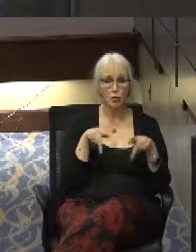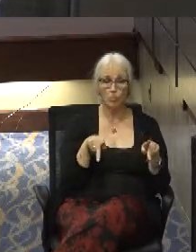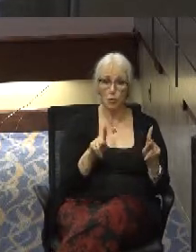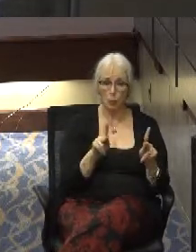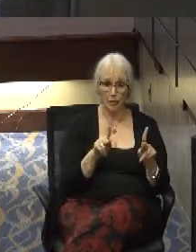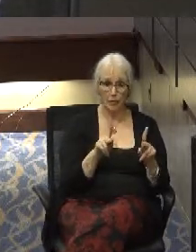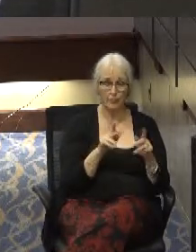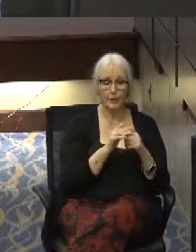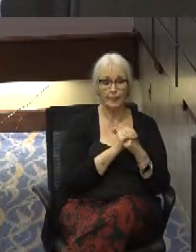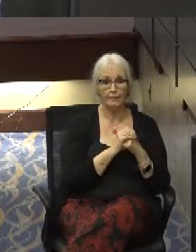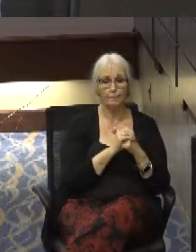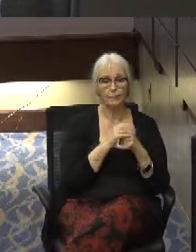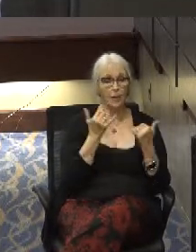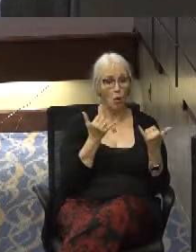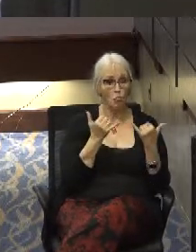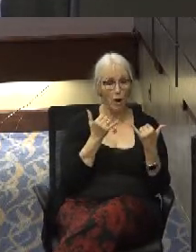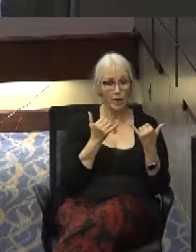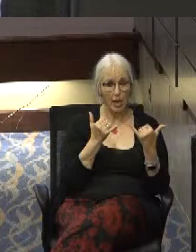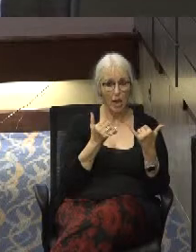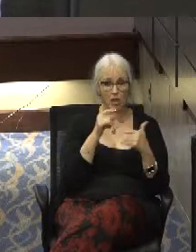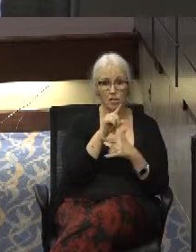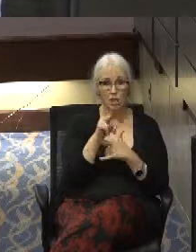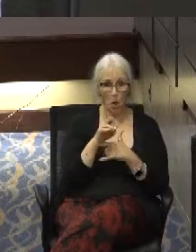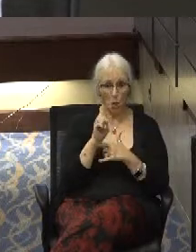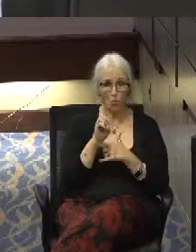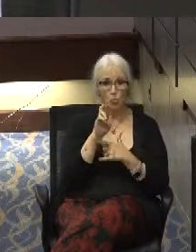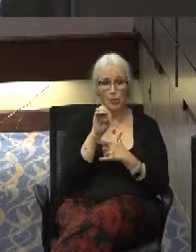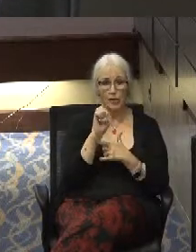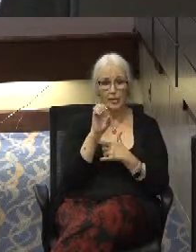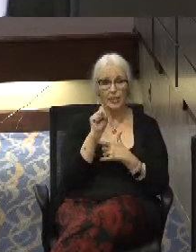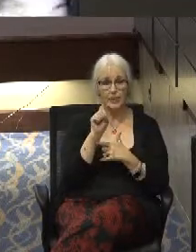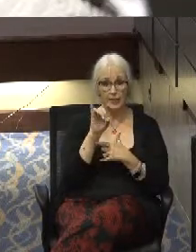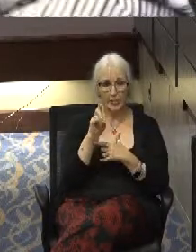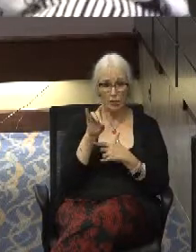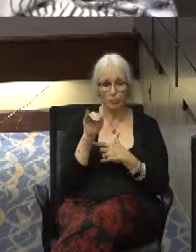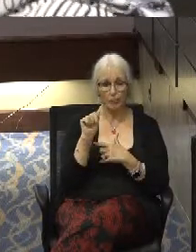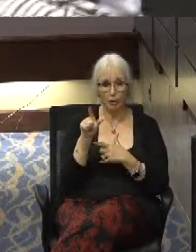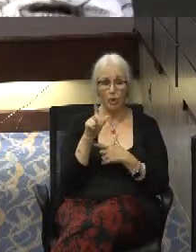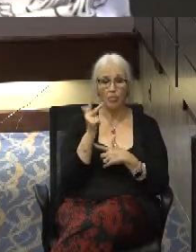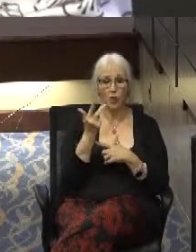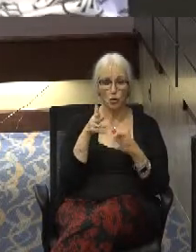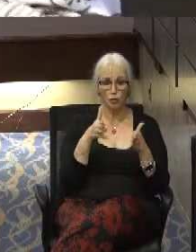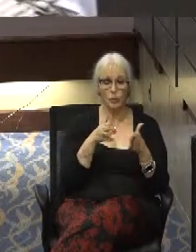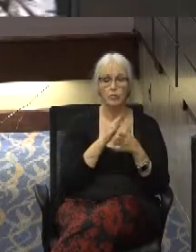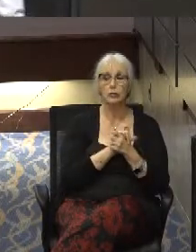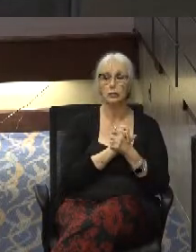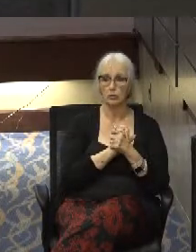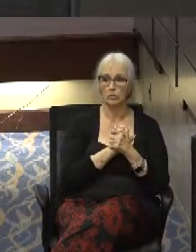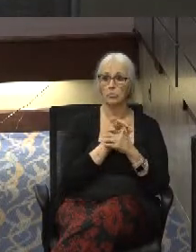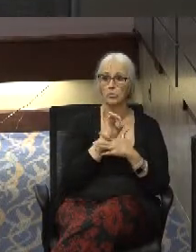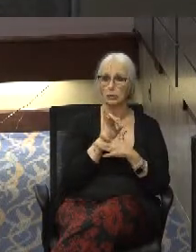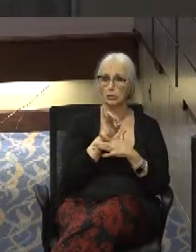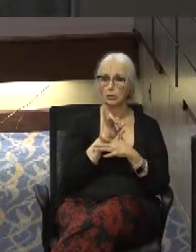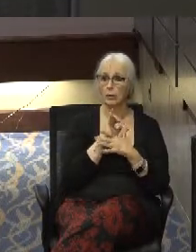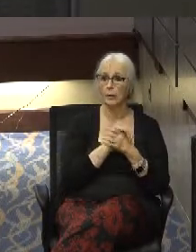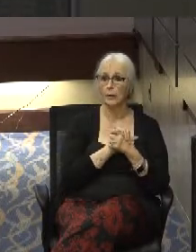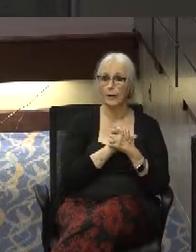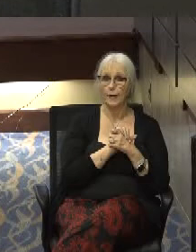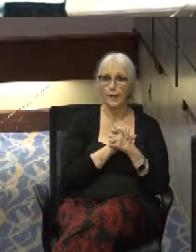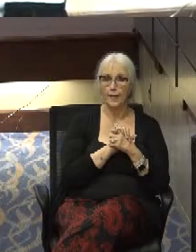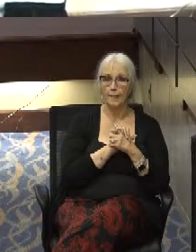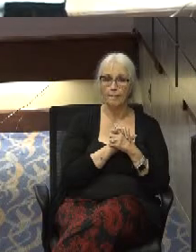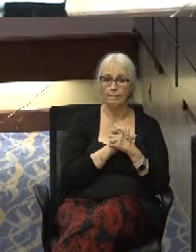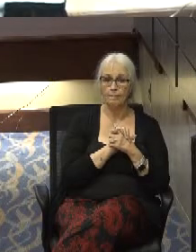special permit. But right now, it's zoned residential? Yes, The back ma'am. on Third Street? Okay, thank you. You're welcome.